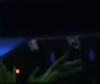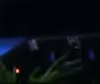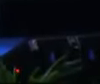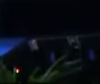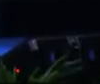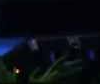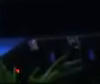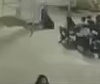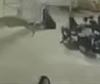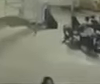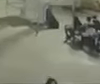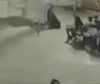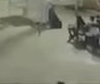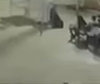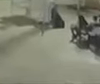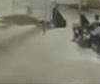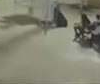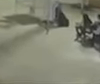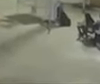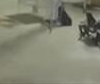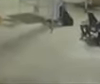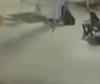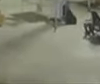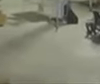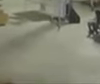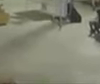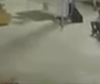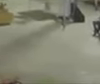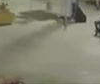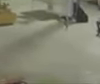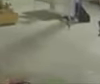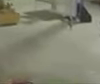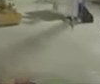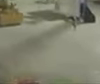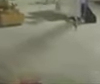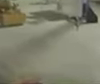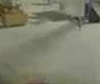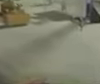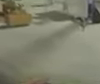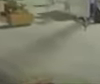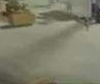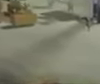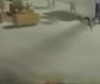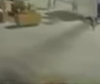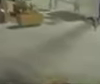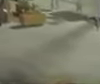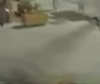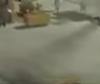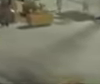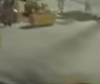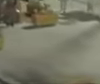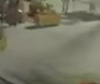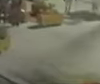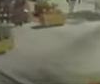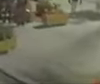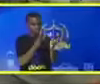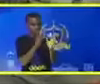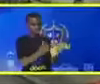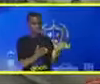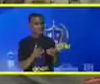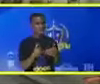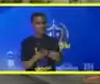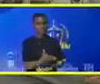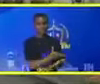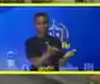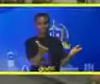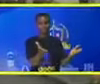the same scripture. He says there was a man, and this man had visitors that suddenly came to his house in the